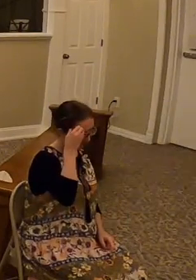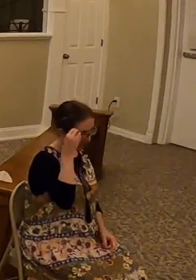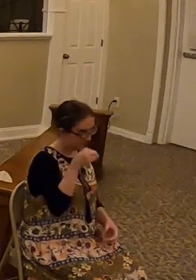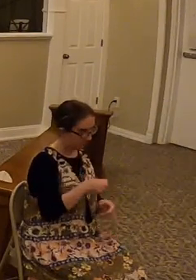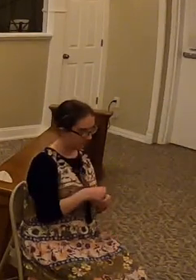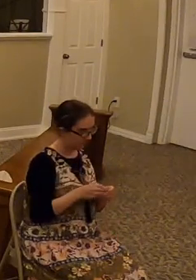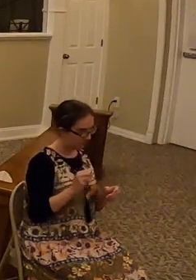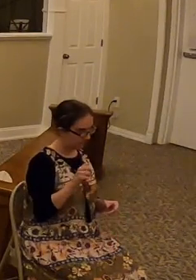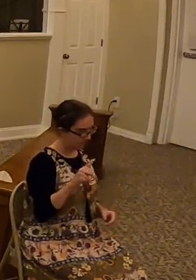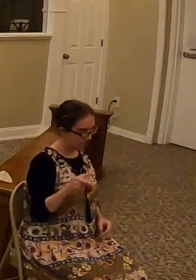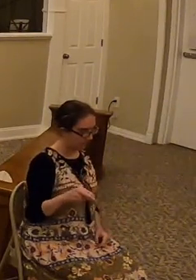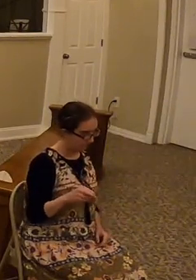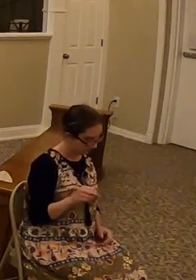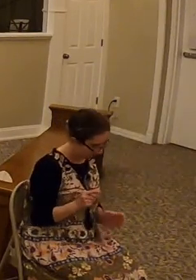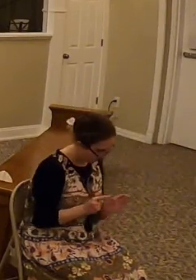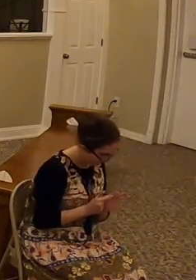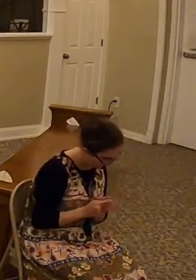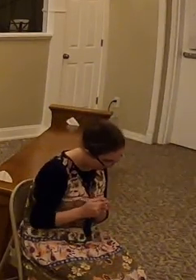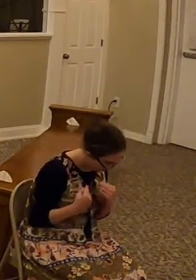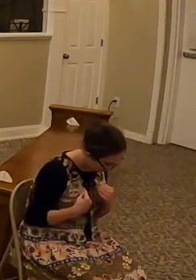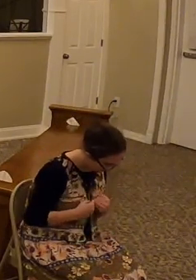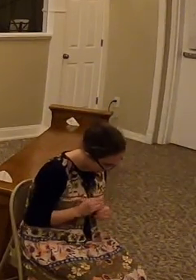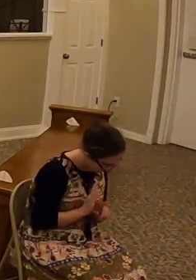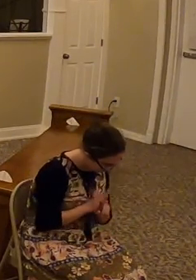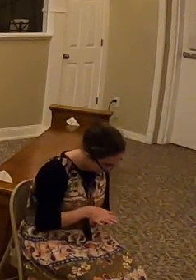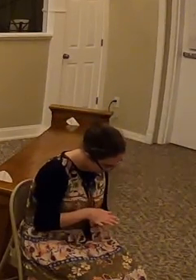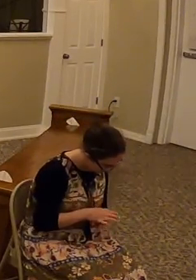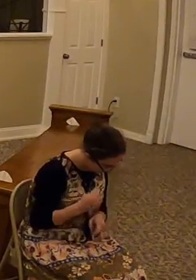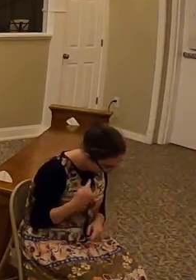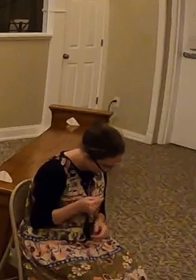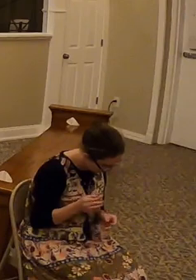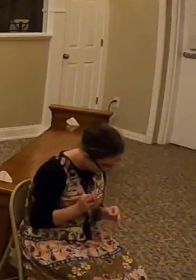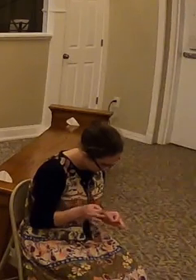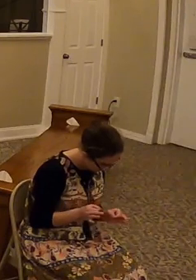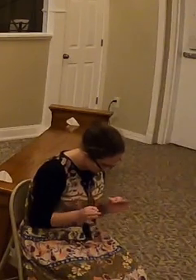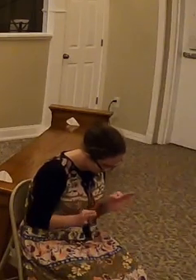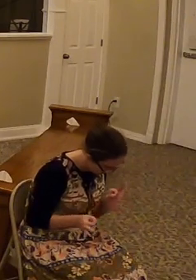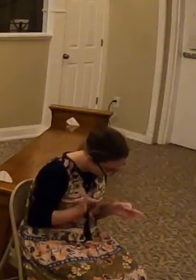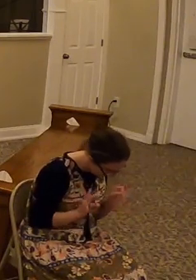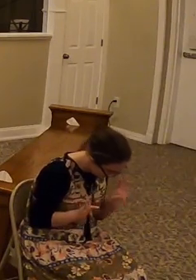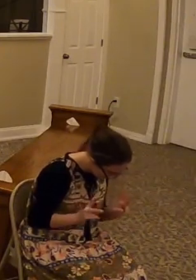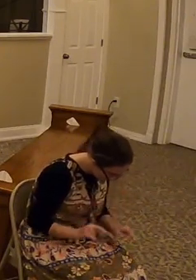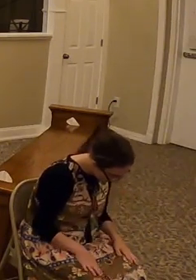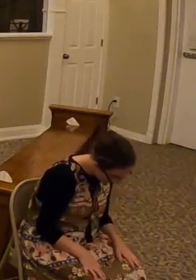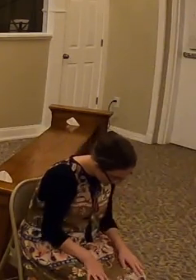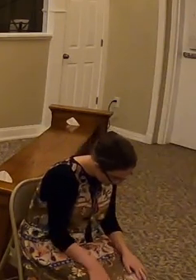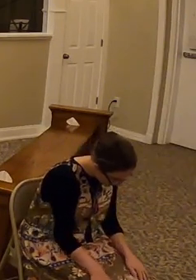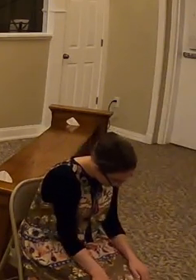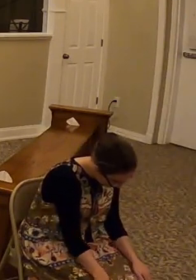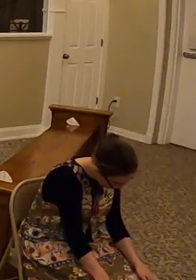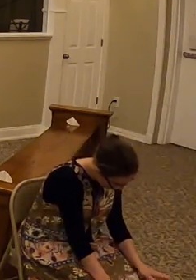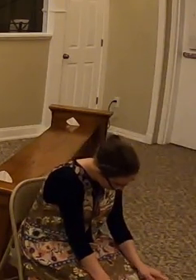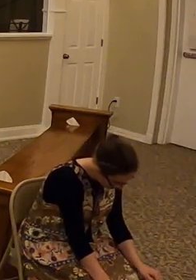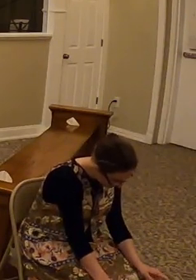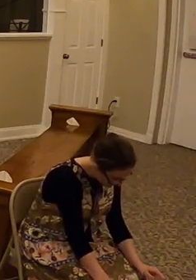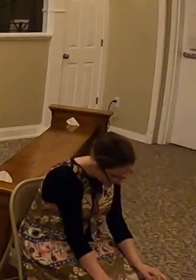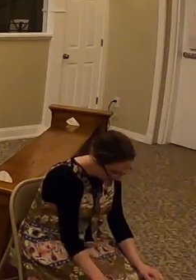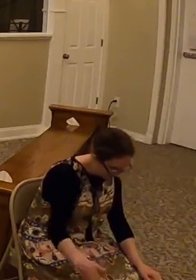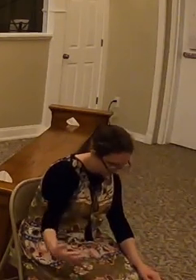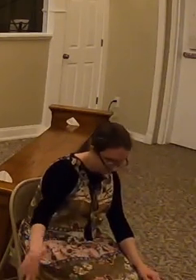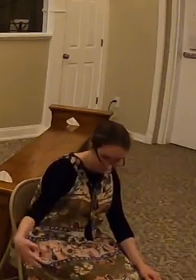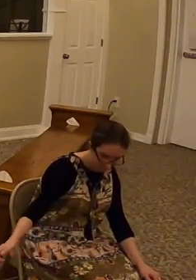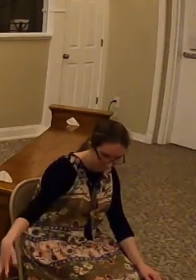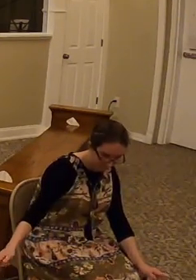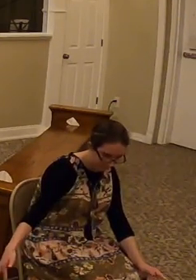In meekness, instructing those that oppress themselves, if God peradventure will give them repentance to the acknowledging of